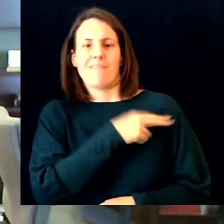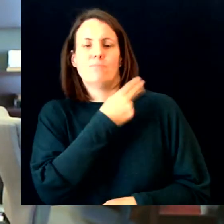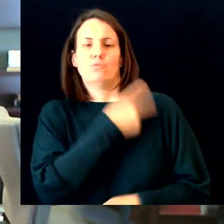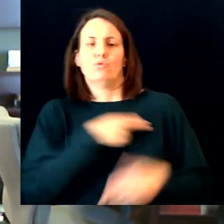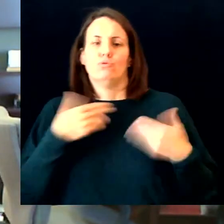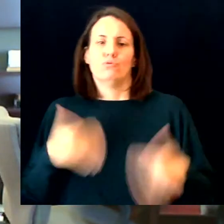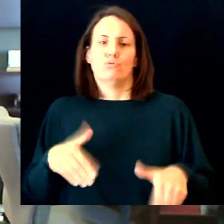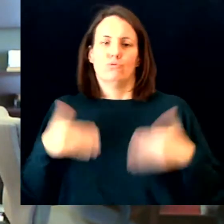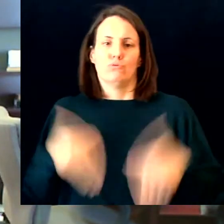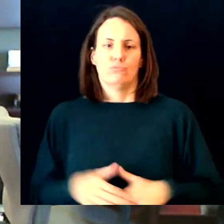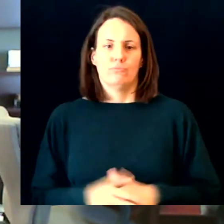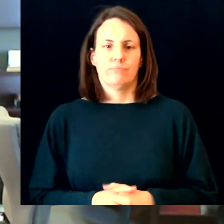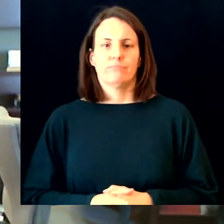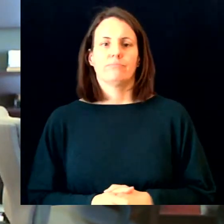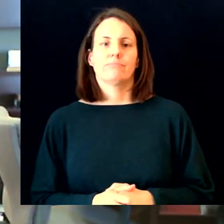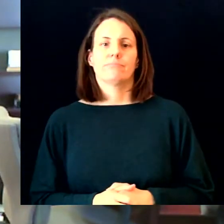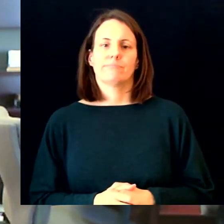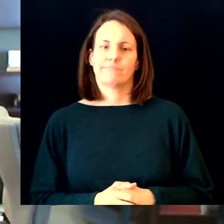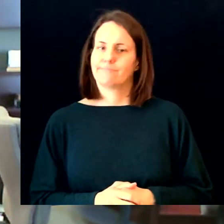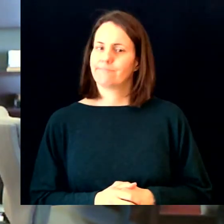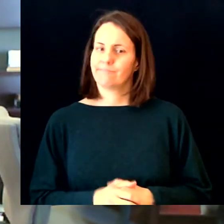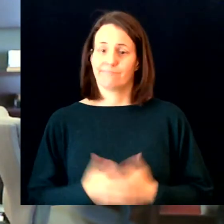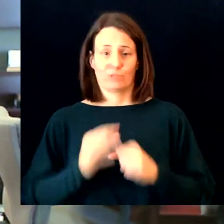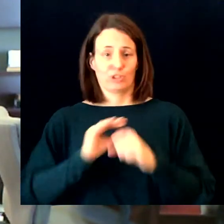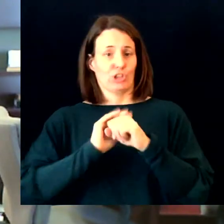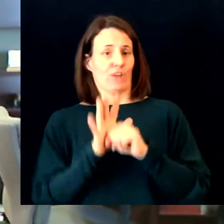our total confirmed deaths have now reached